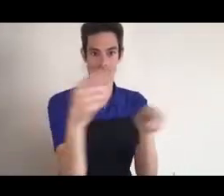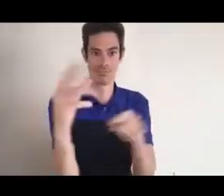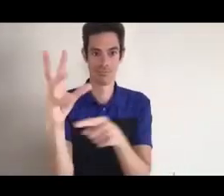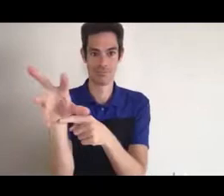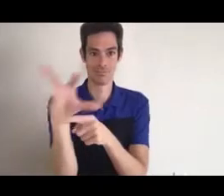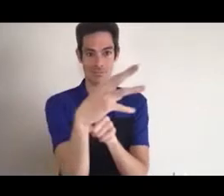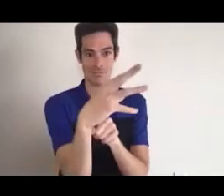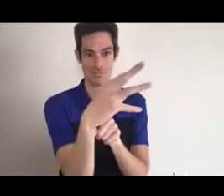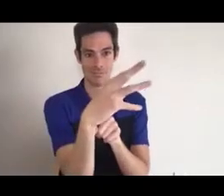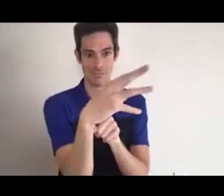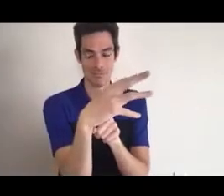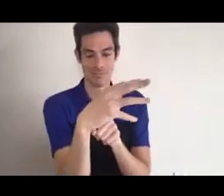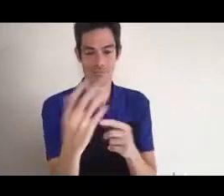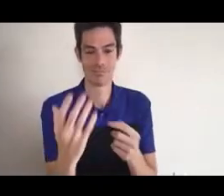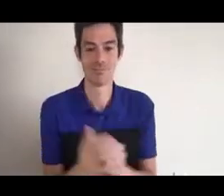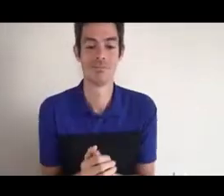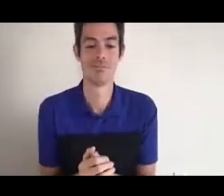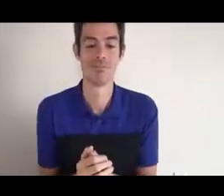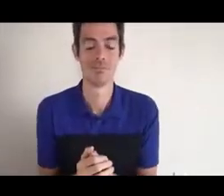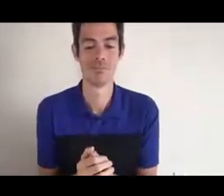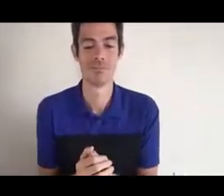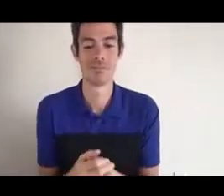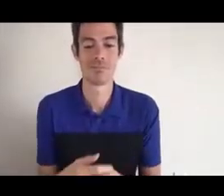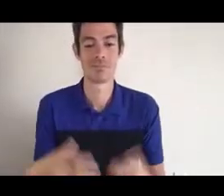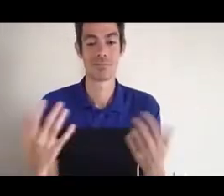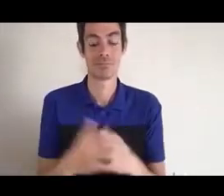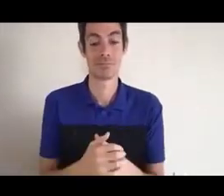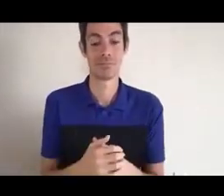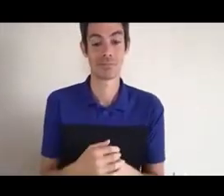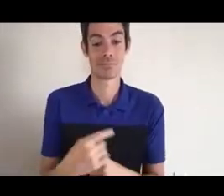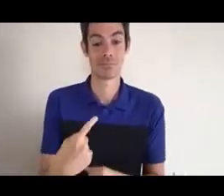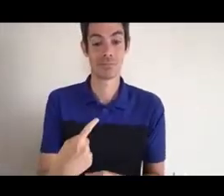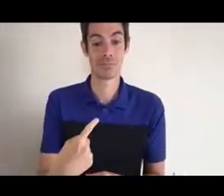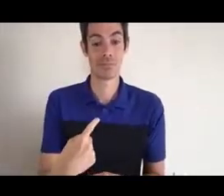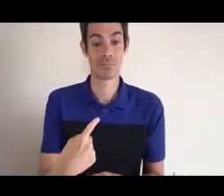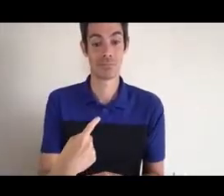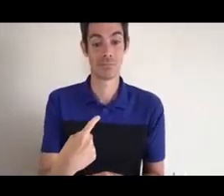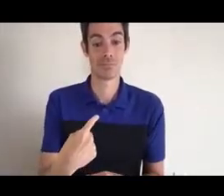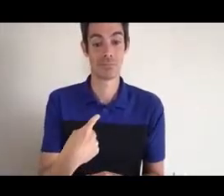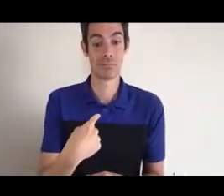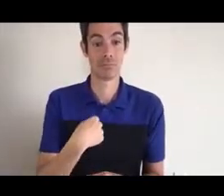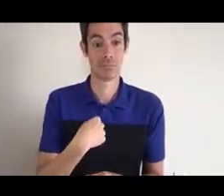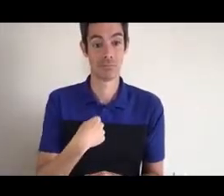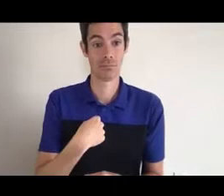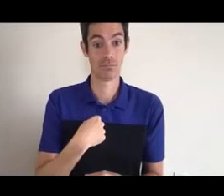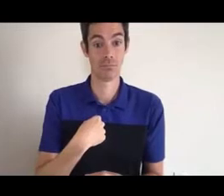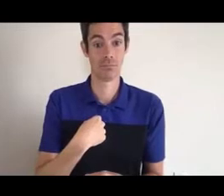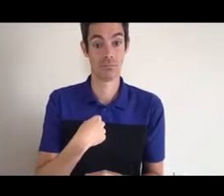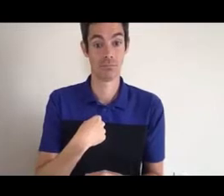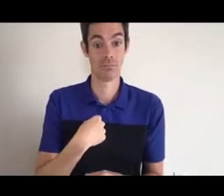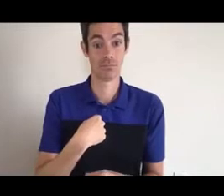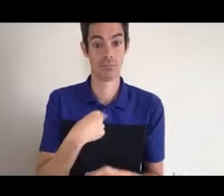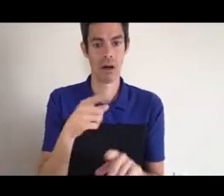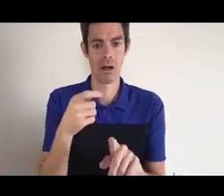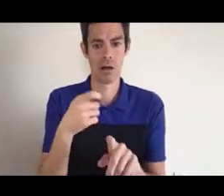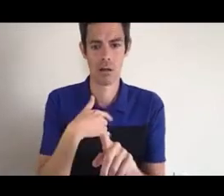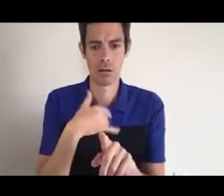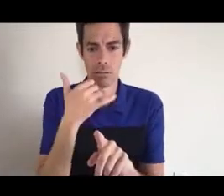of them filming in the direction of where they're filming. So it makes it much more clear.